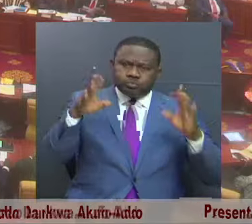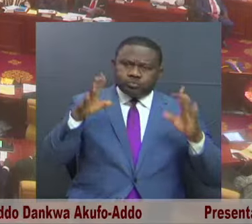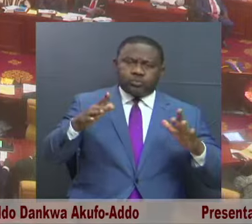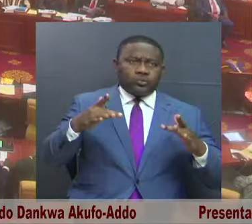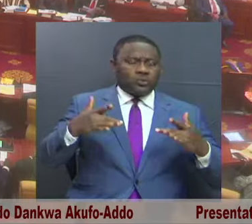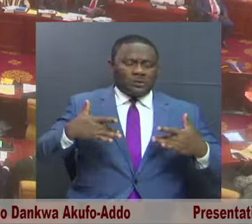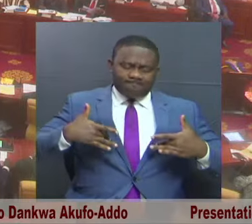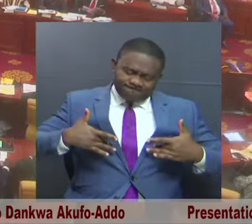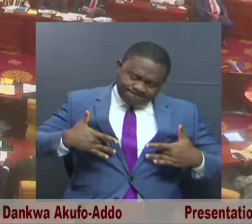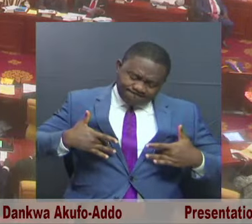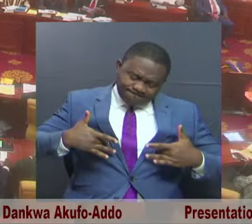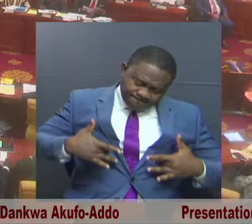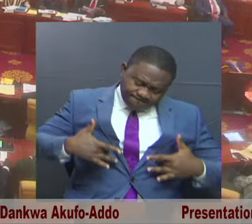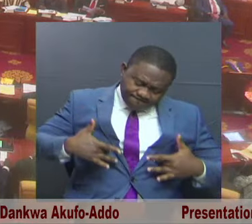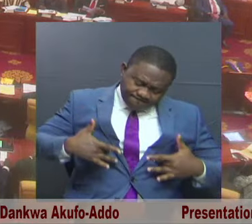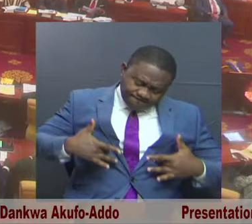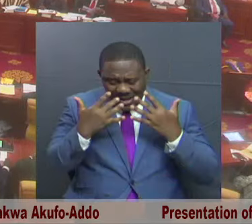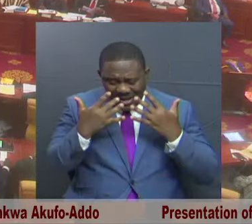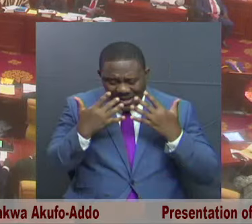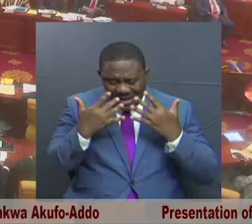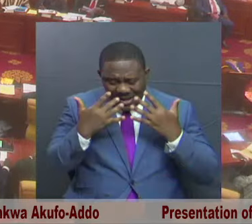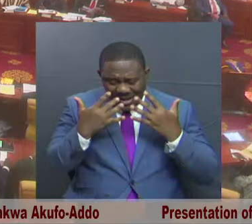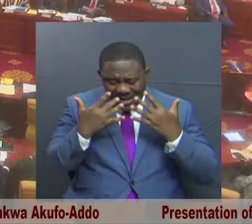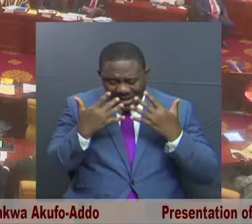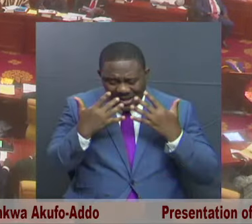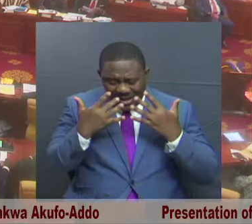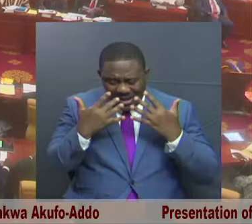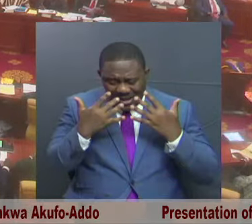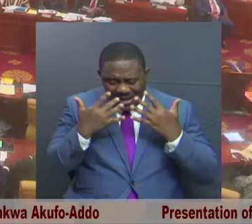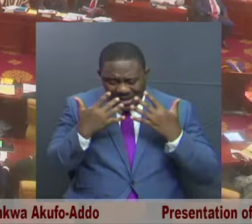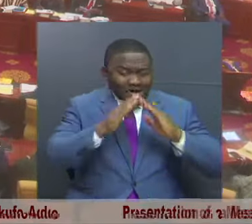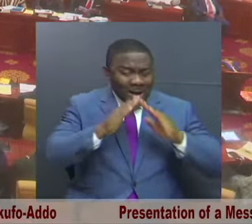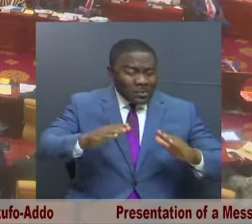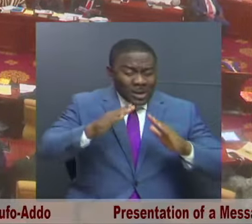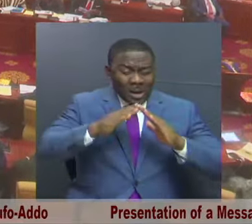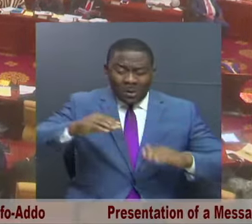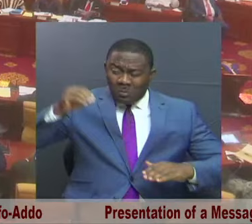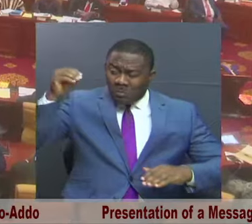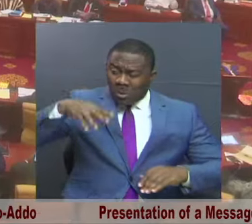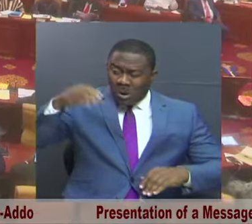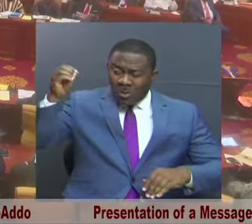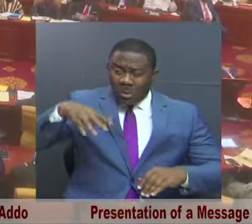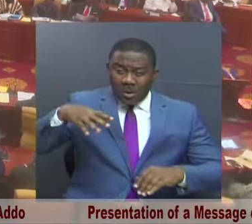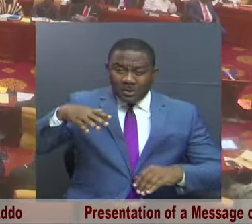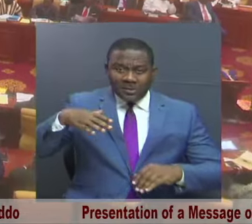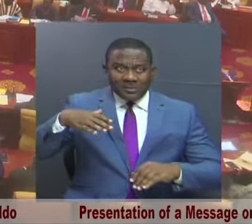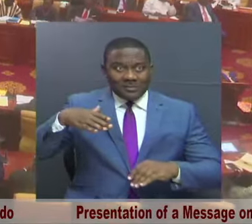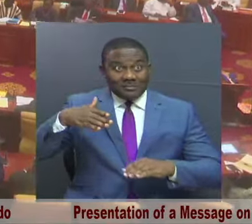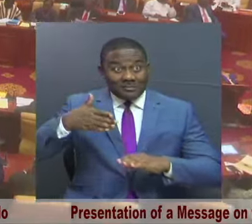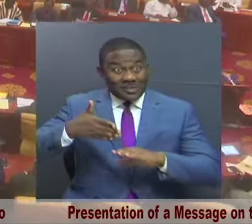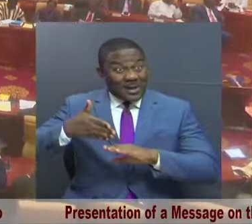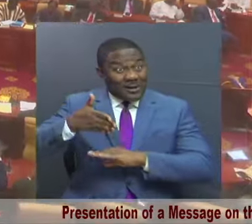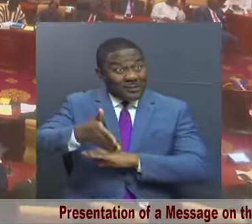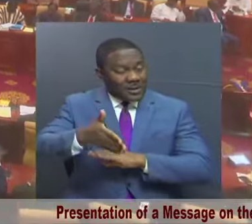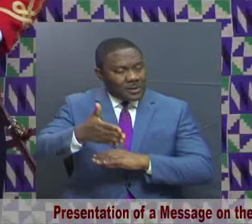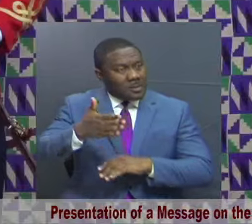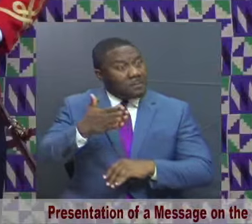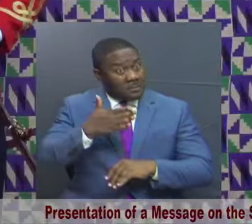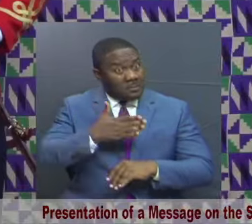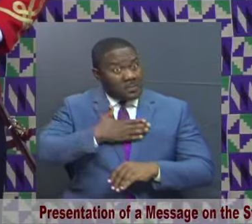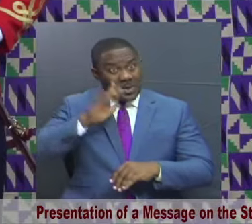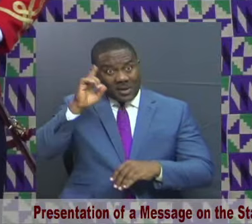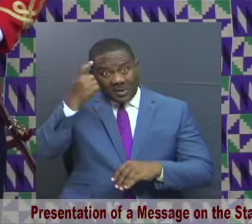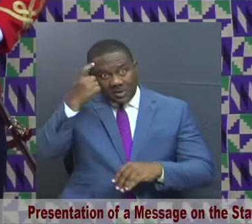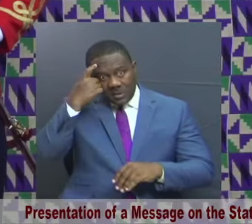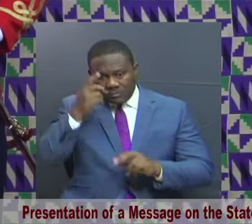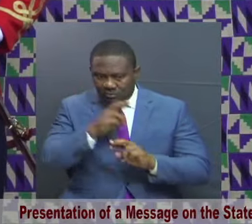depression amongst businesses and households after that experience my government was determined that